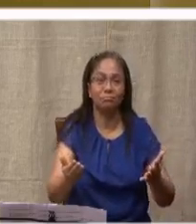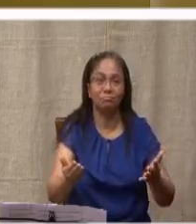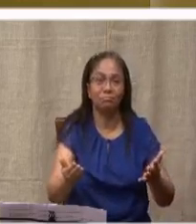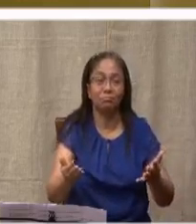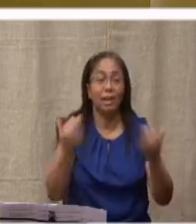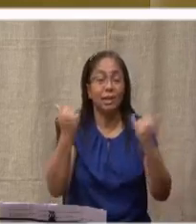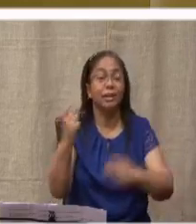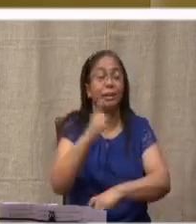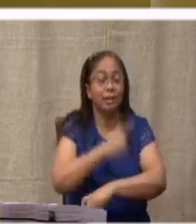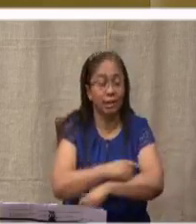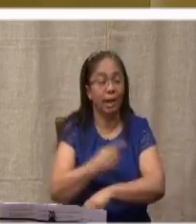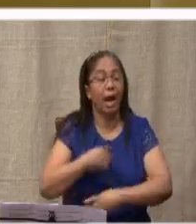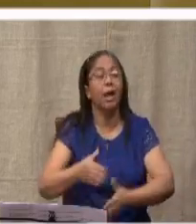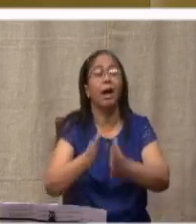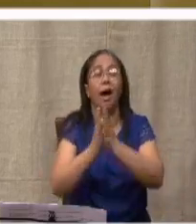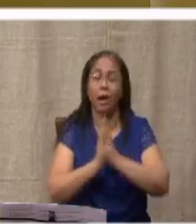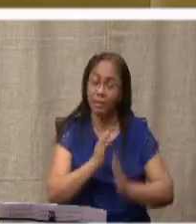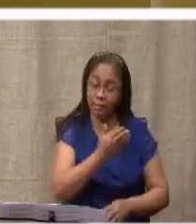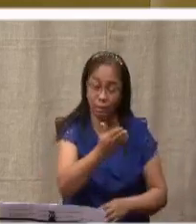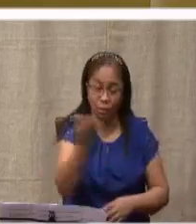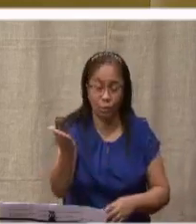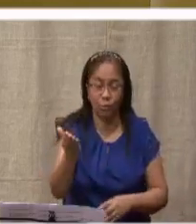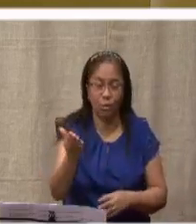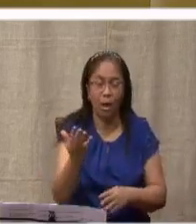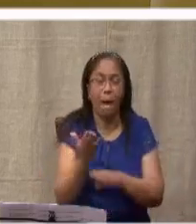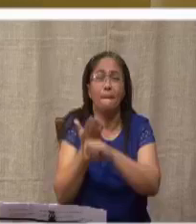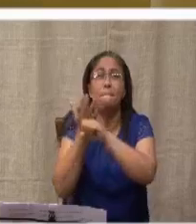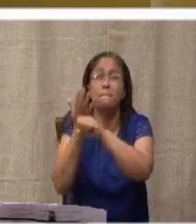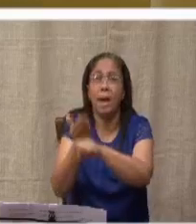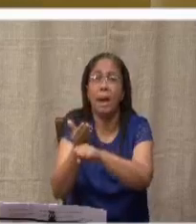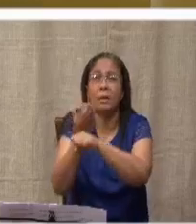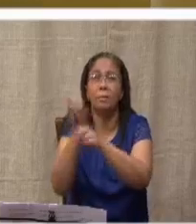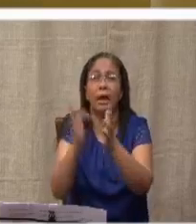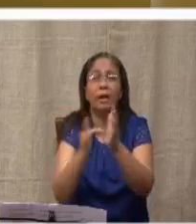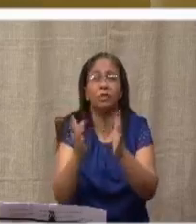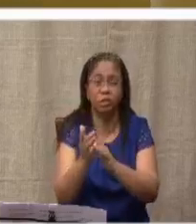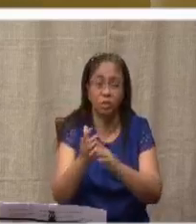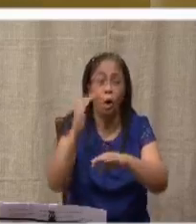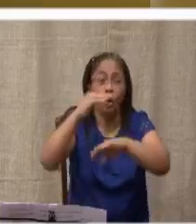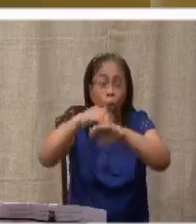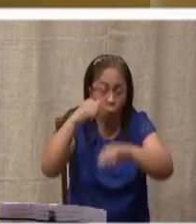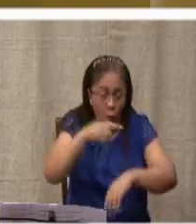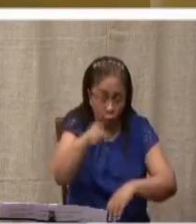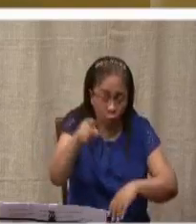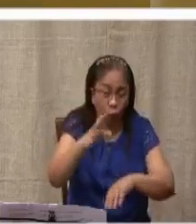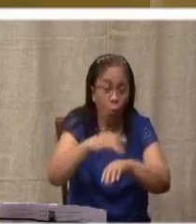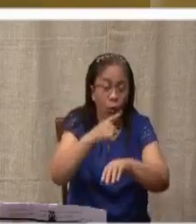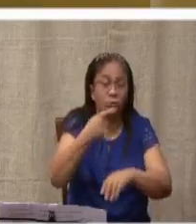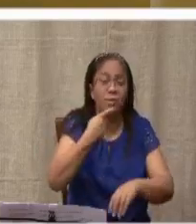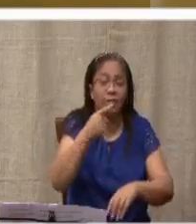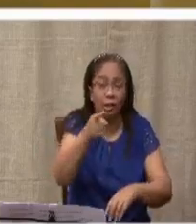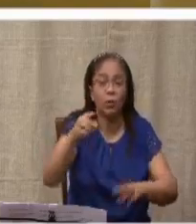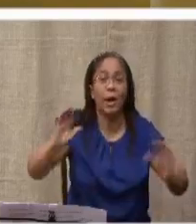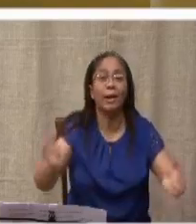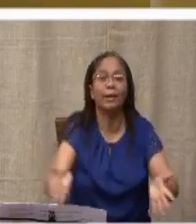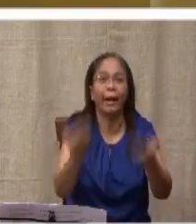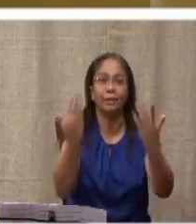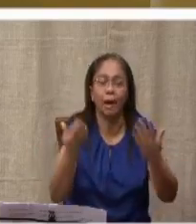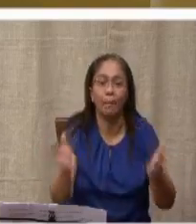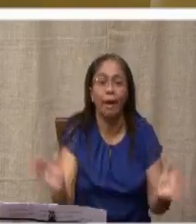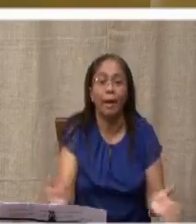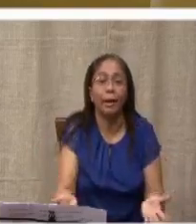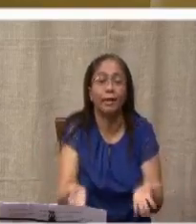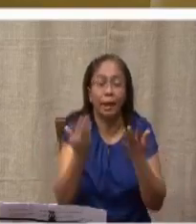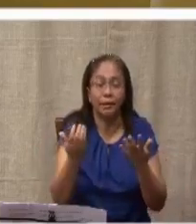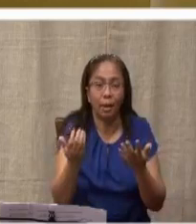today i'm asking you to beg jesus to call to you and say to you get up get up from the